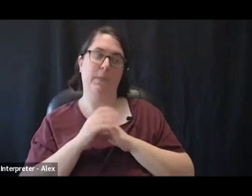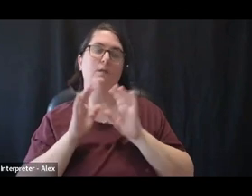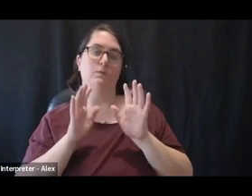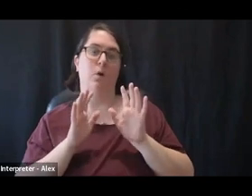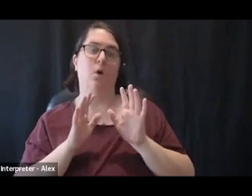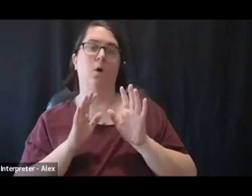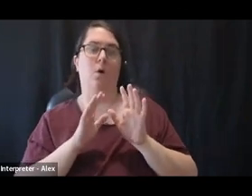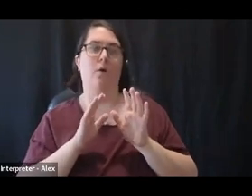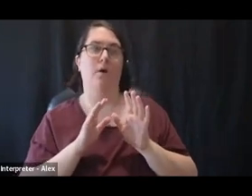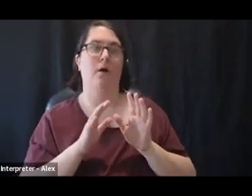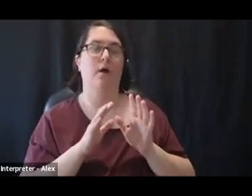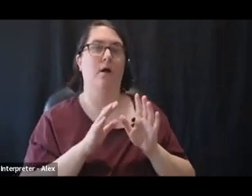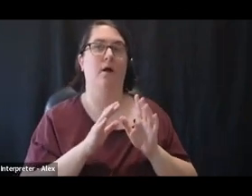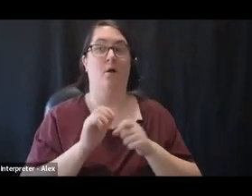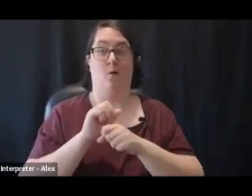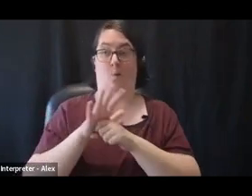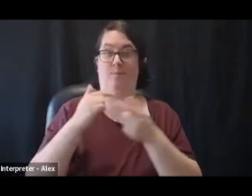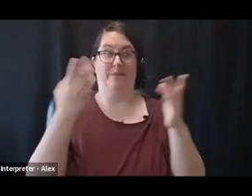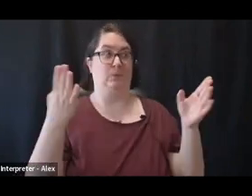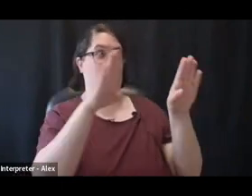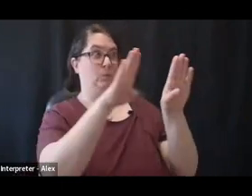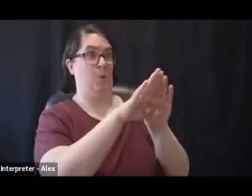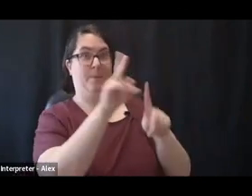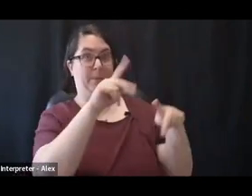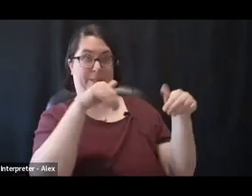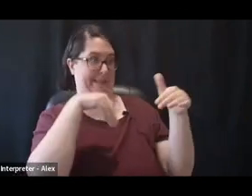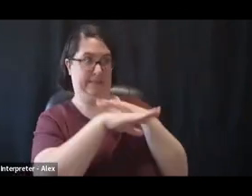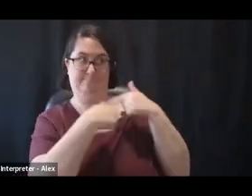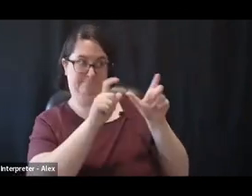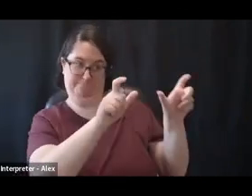When you're closing your doors and you can't have the audience